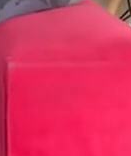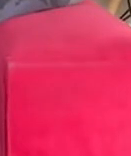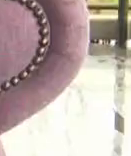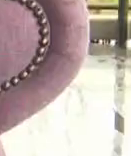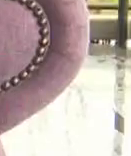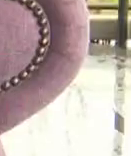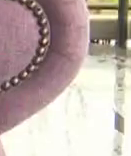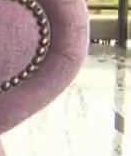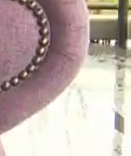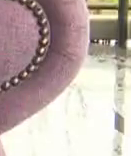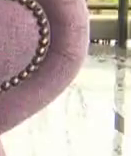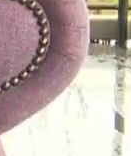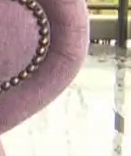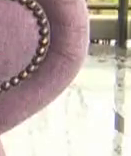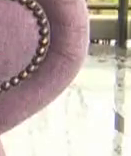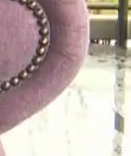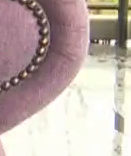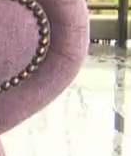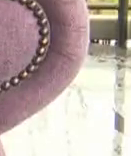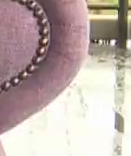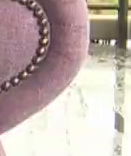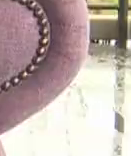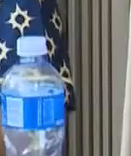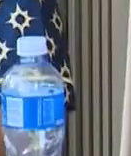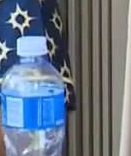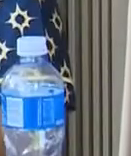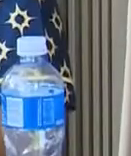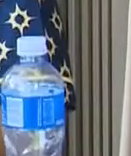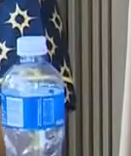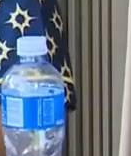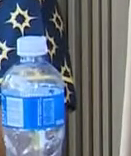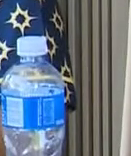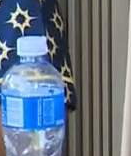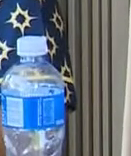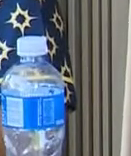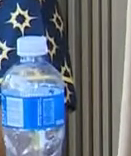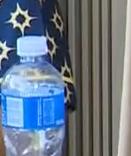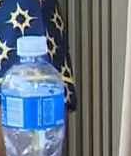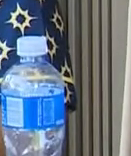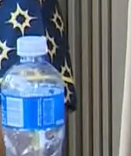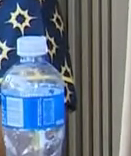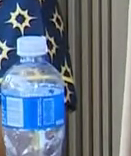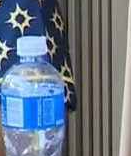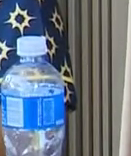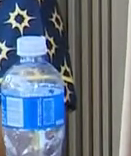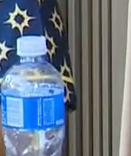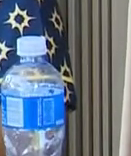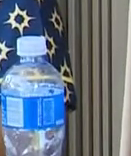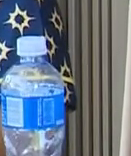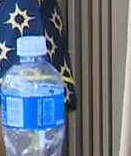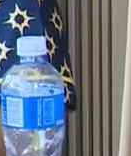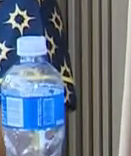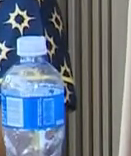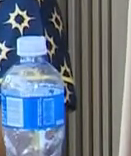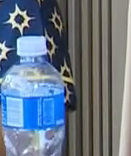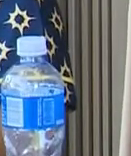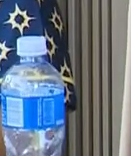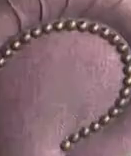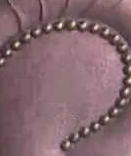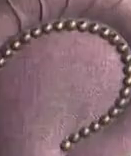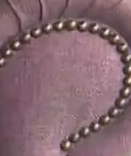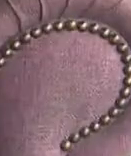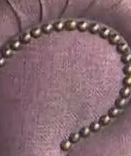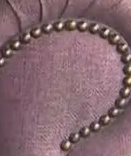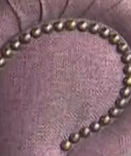share? What's your biggest fear? I just want to thank you for being a loving